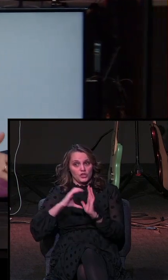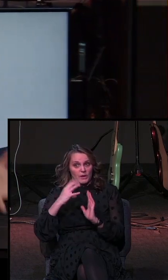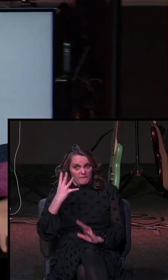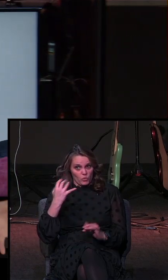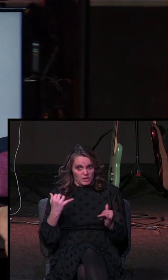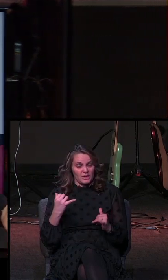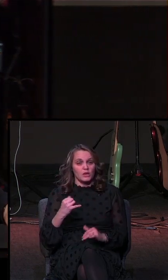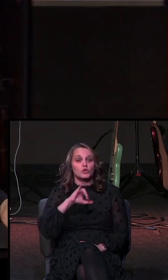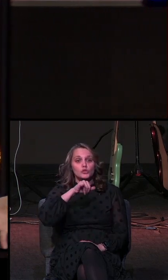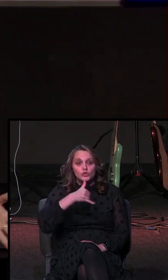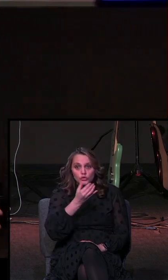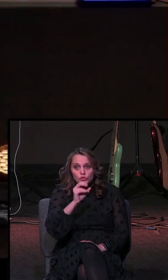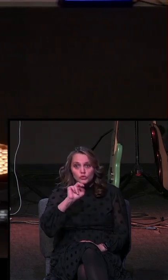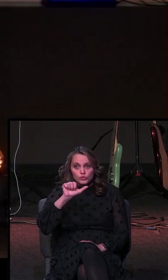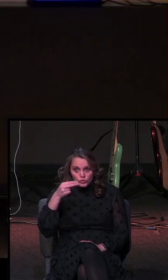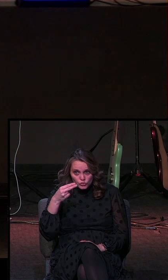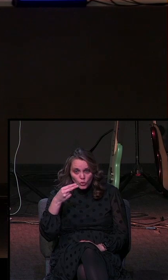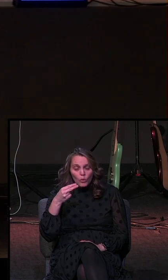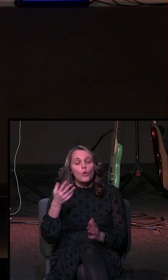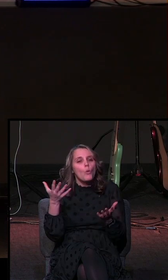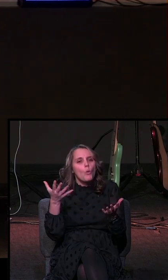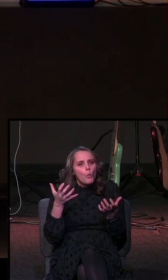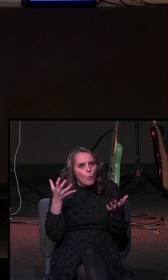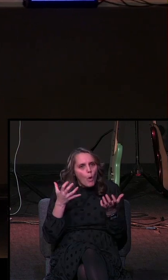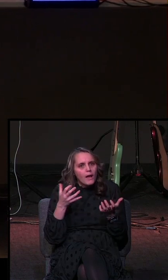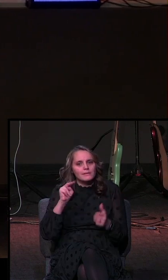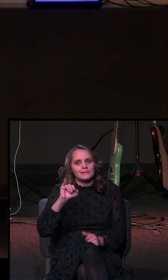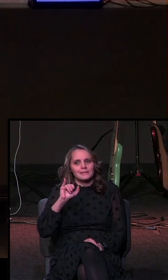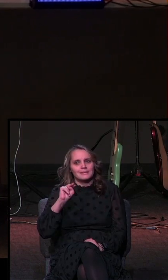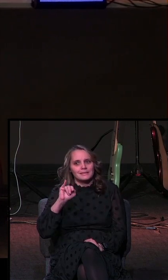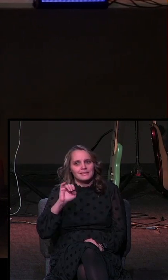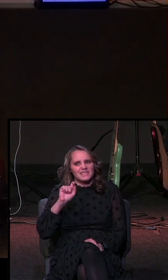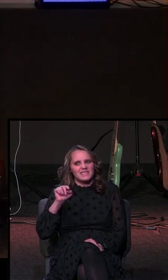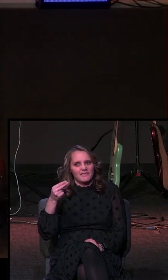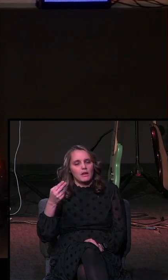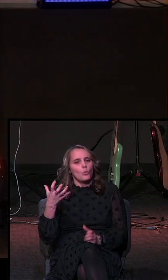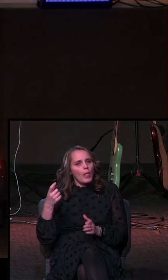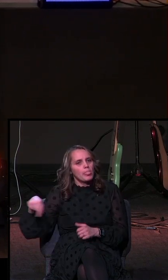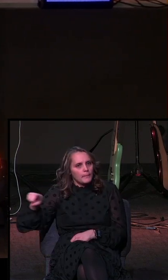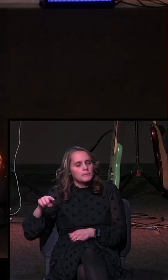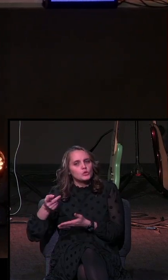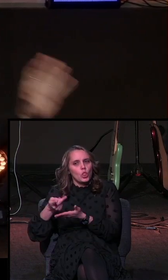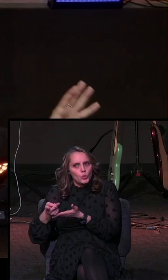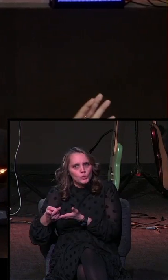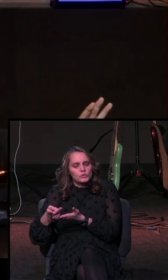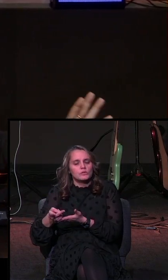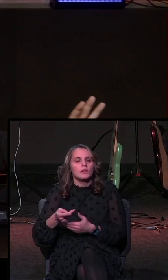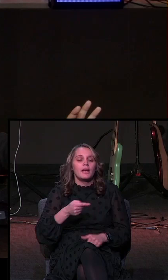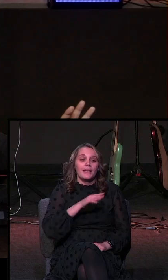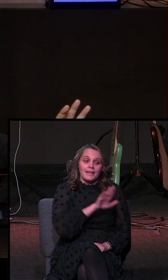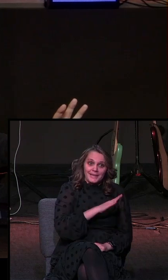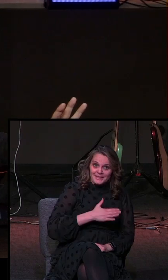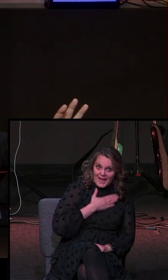is rooting for the Ninevites to lose. That's what he's doing. He has fixed his happiness to the destruction